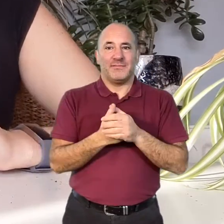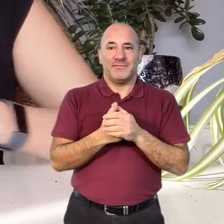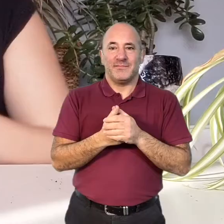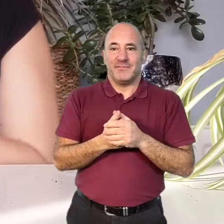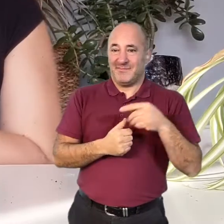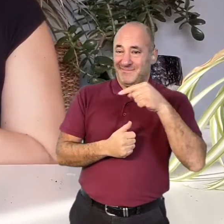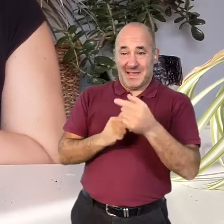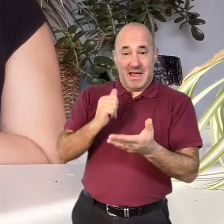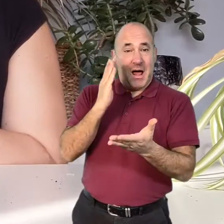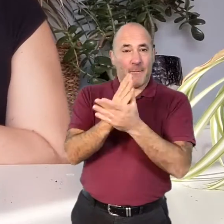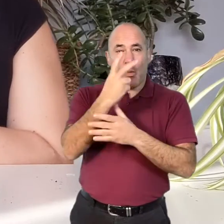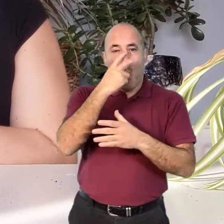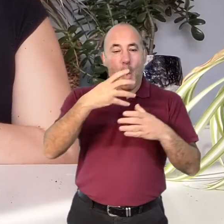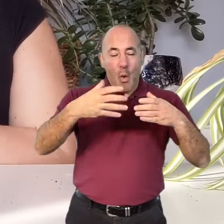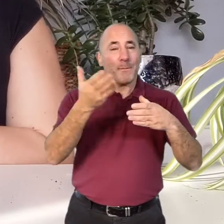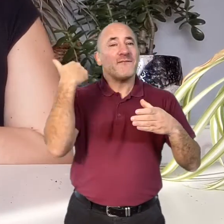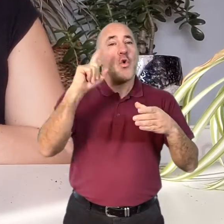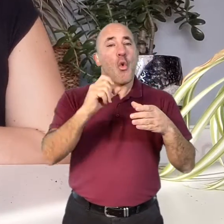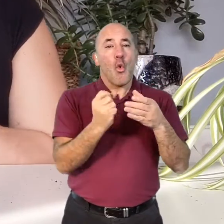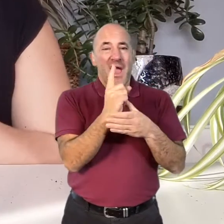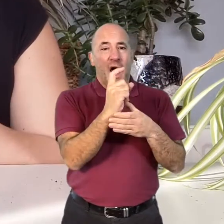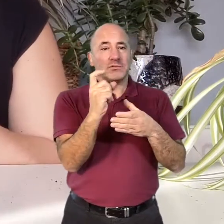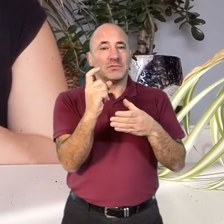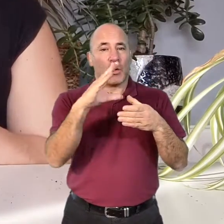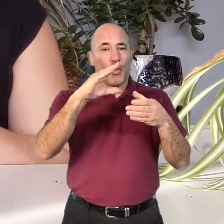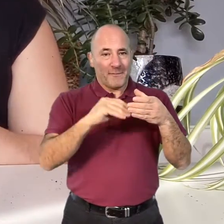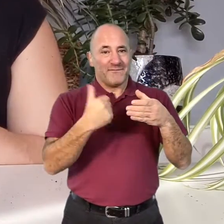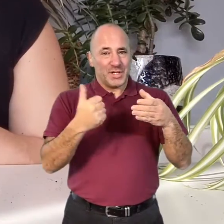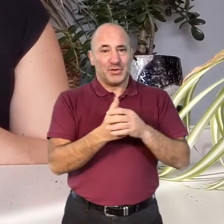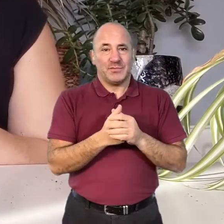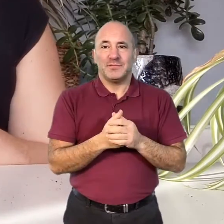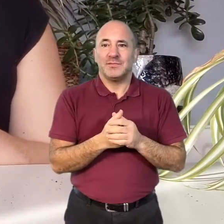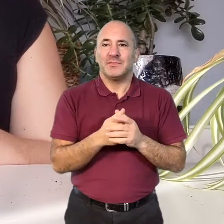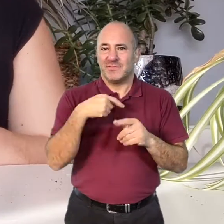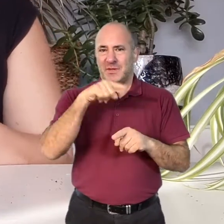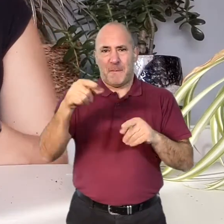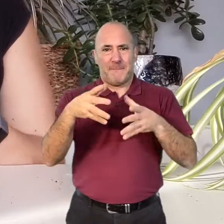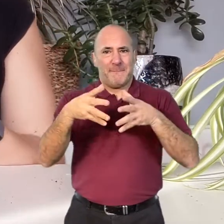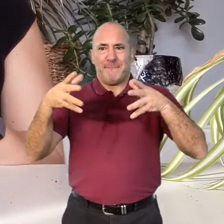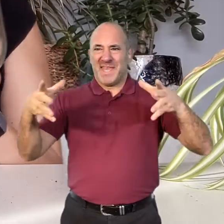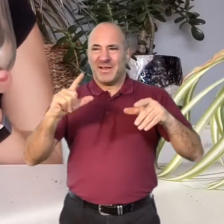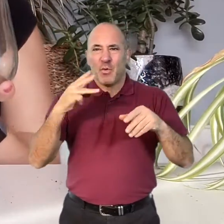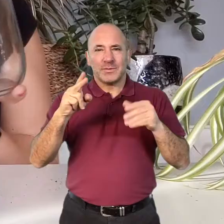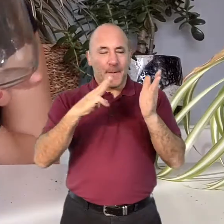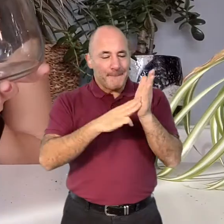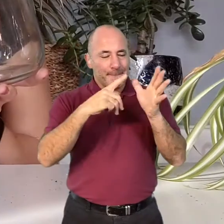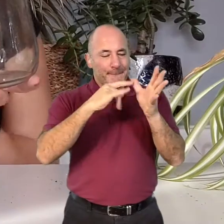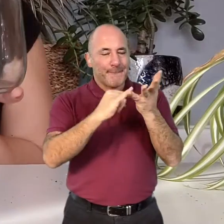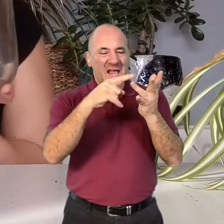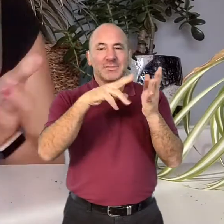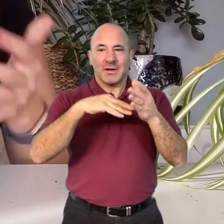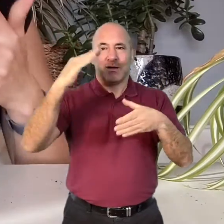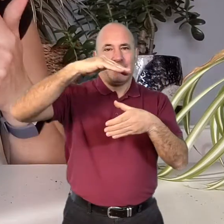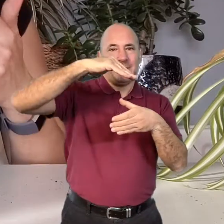So this was actually an old jar that had a candle in it. I've got a big old